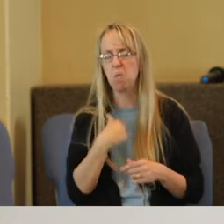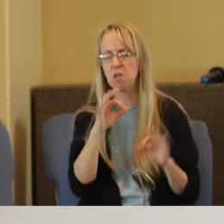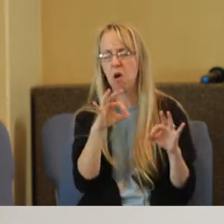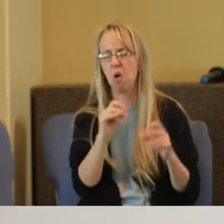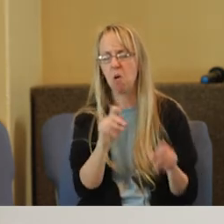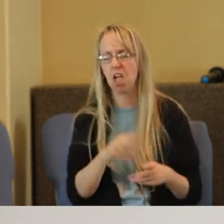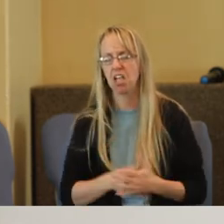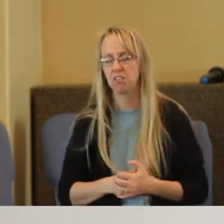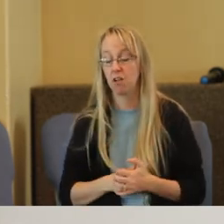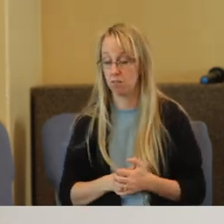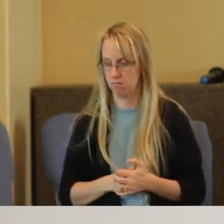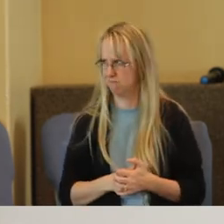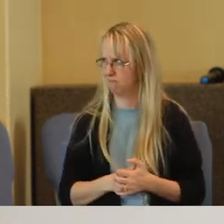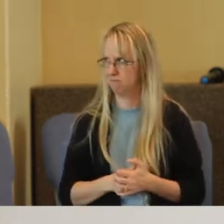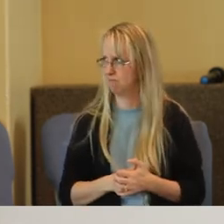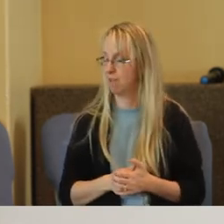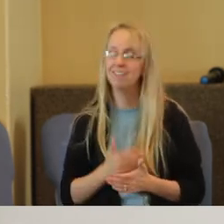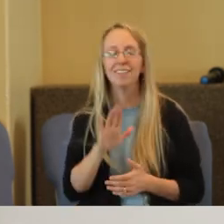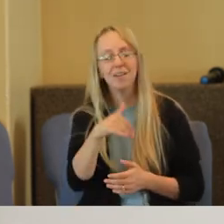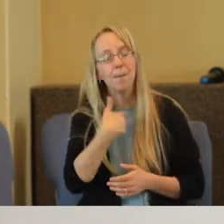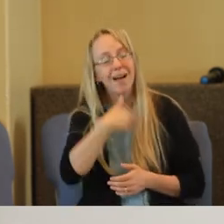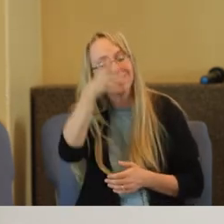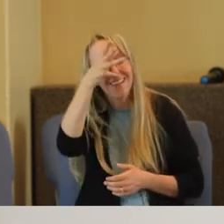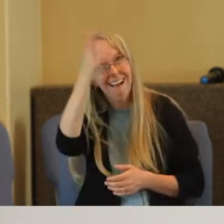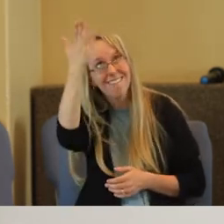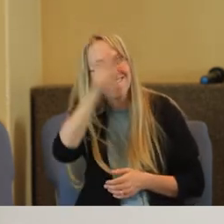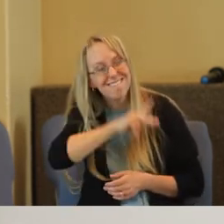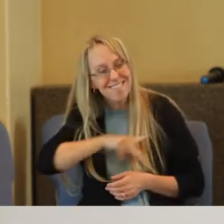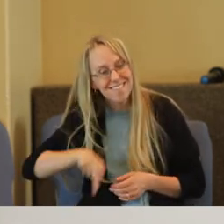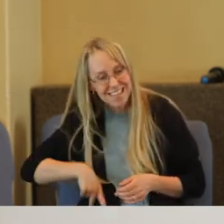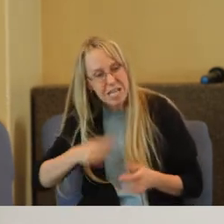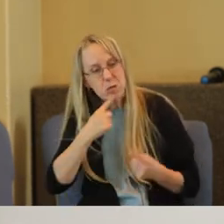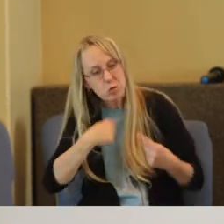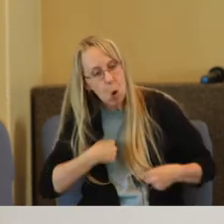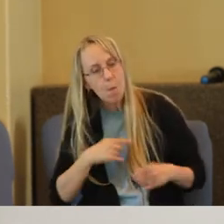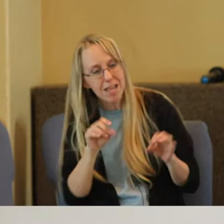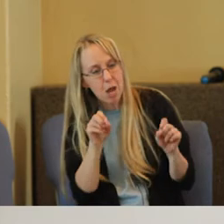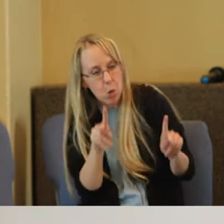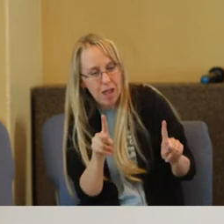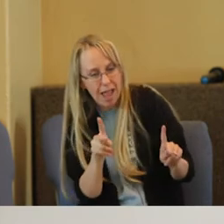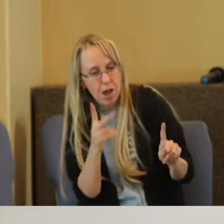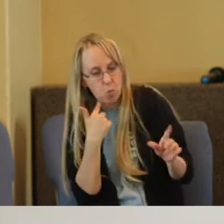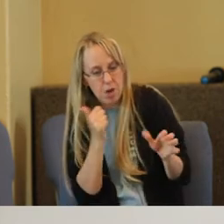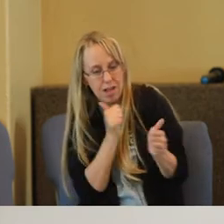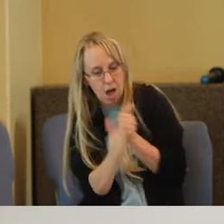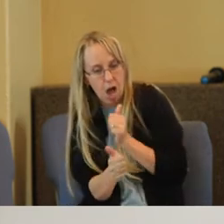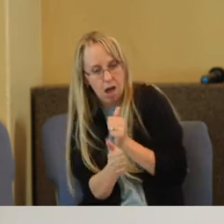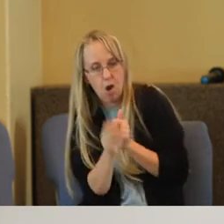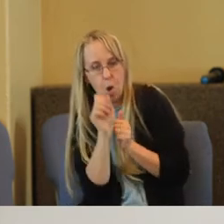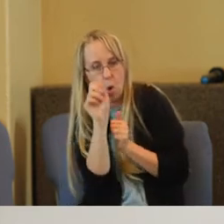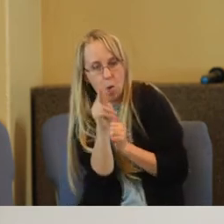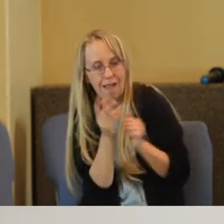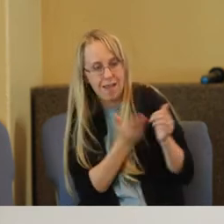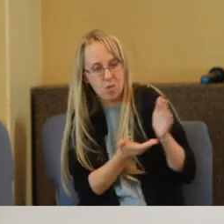did what? I said, yeah, my dad's the king, and he said that it's okay, that we got granted permission to bring this stuff in, and he's watching over things.